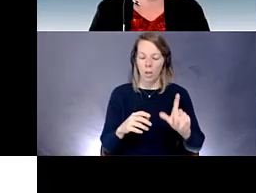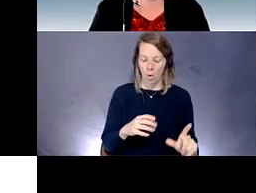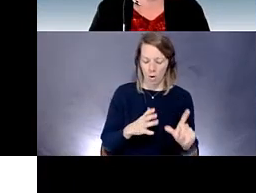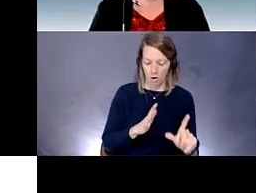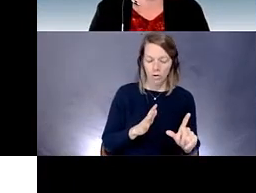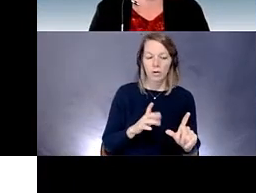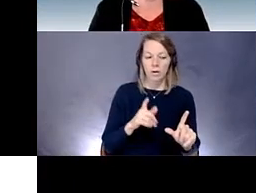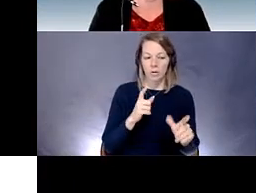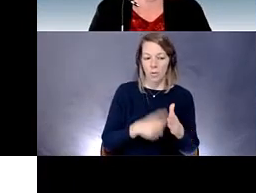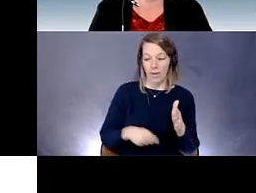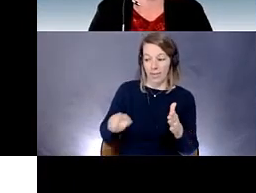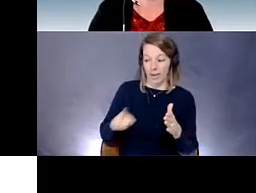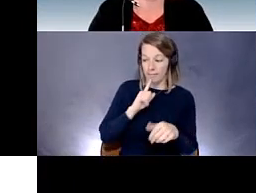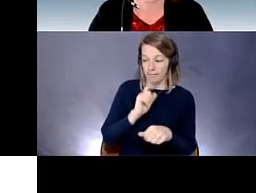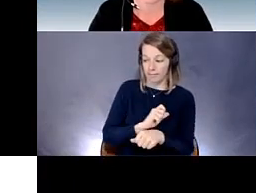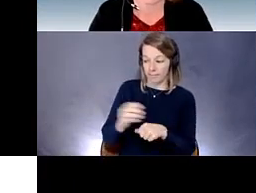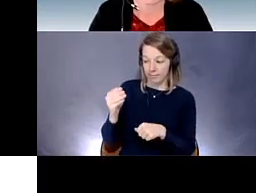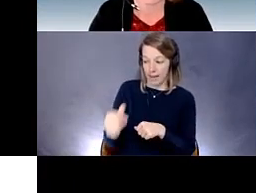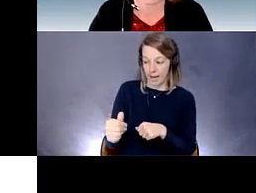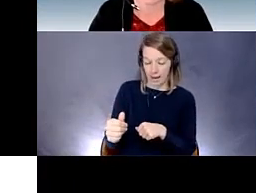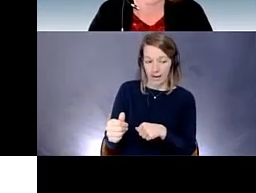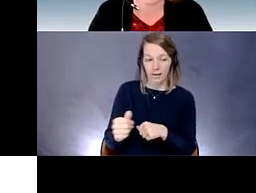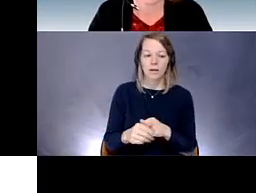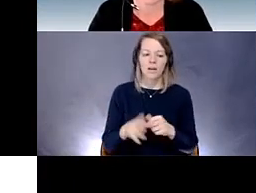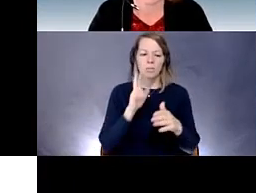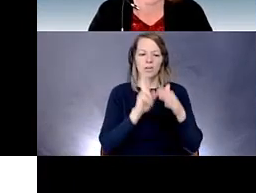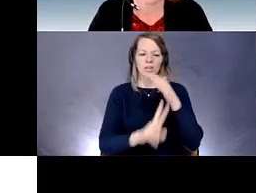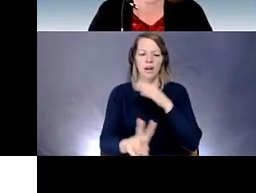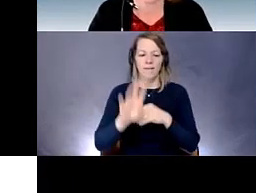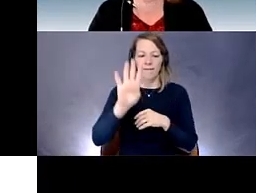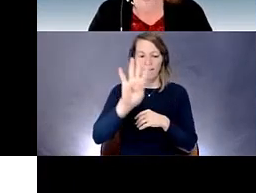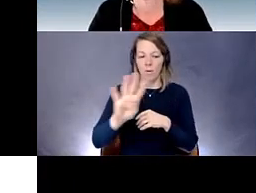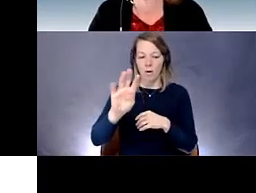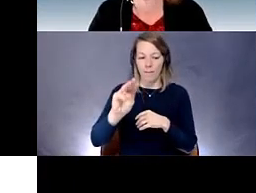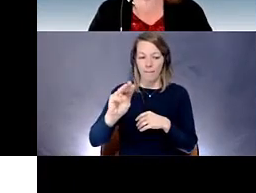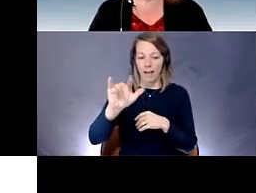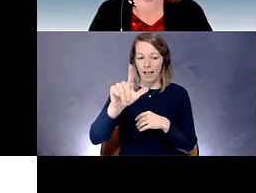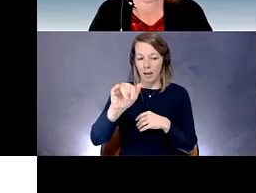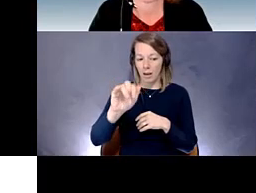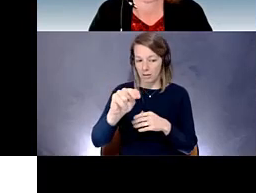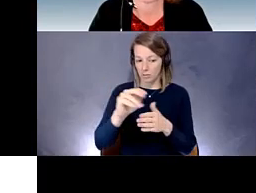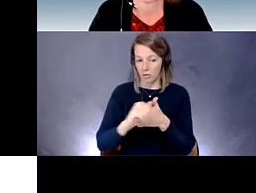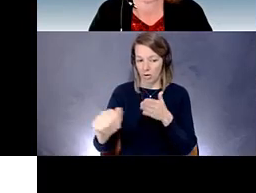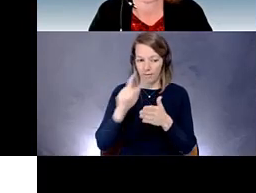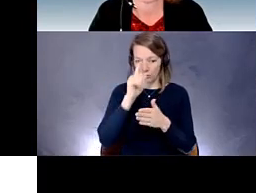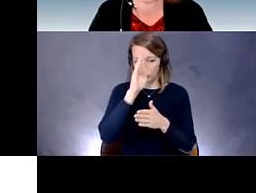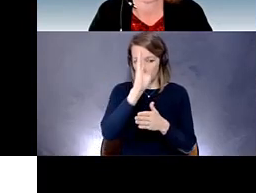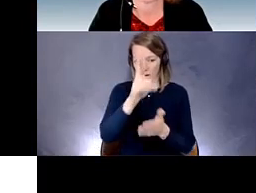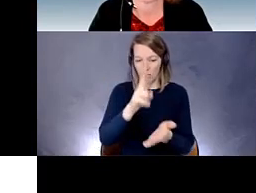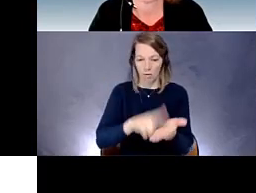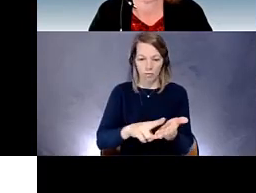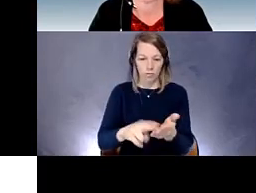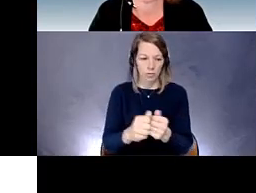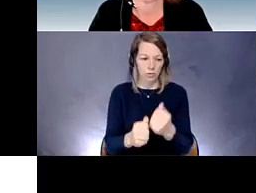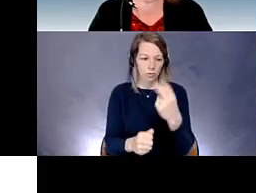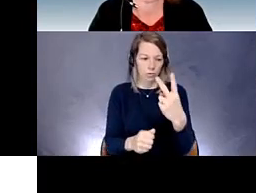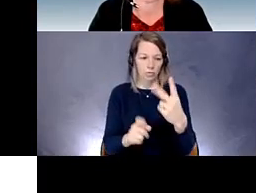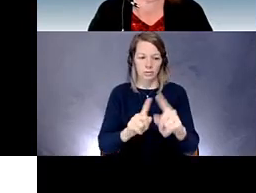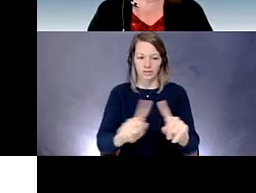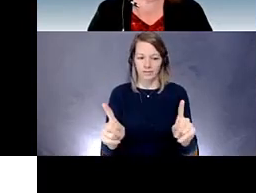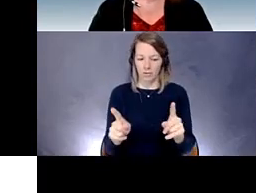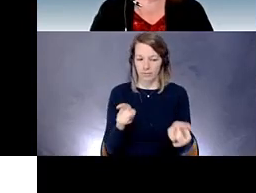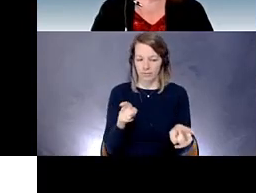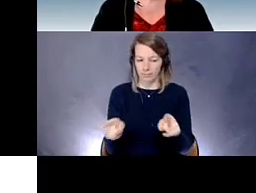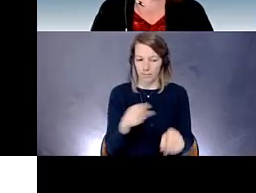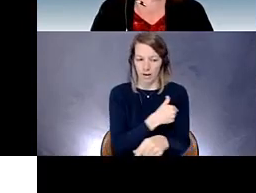what they were paying. They have projected they will save $4 million by doing a direct contract with 2 different hospitals.